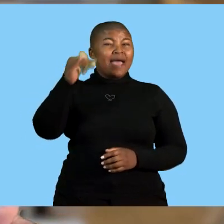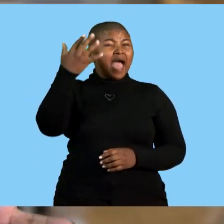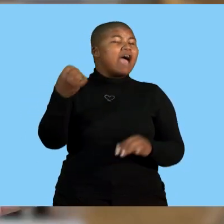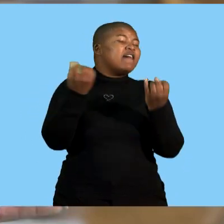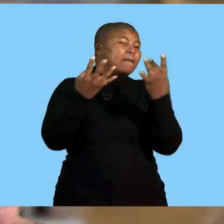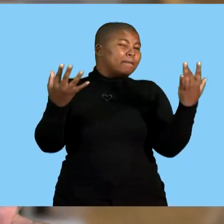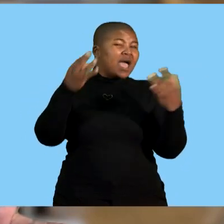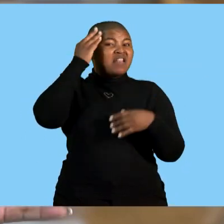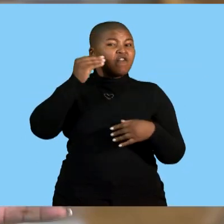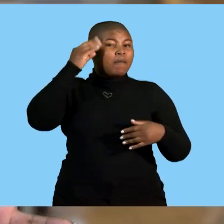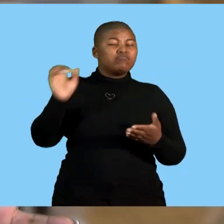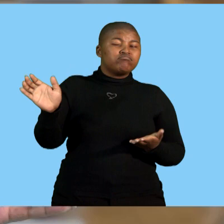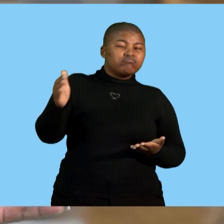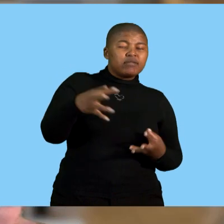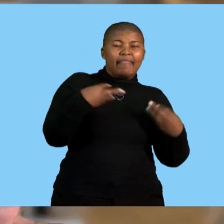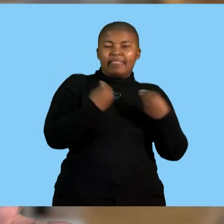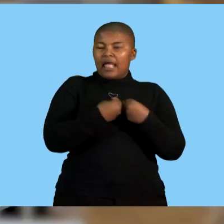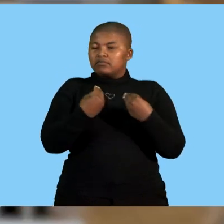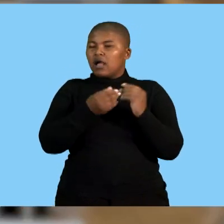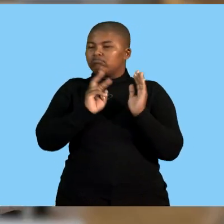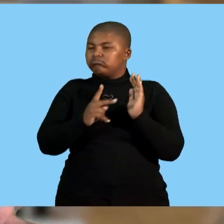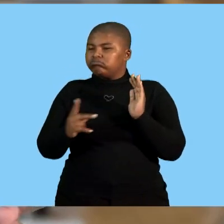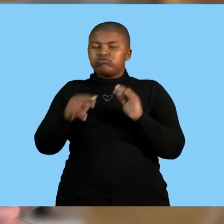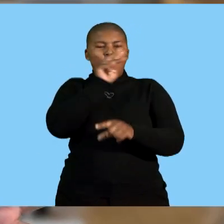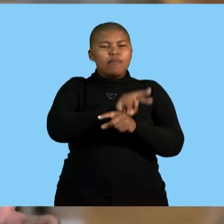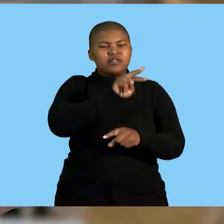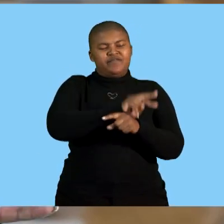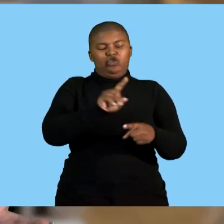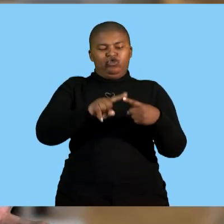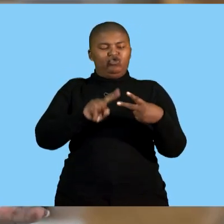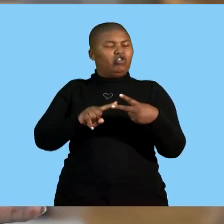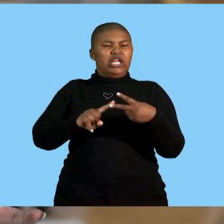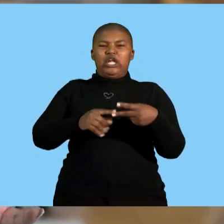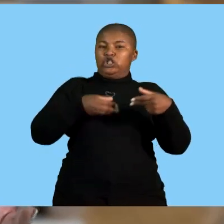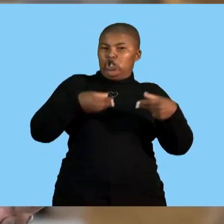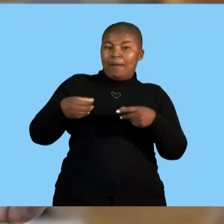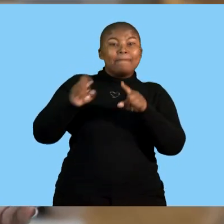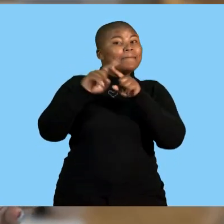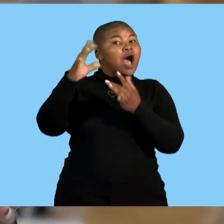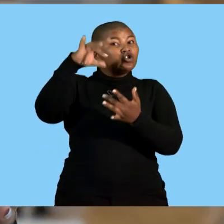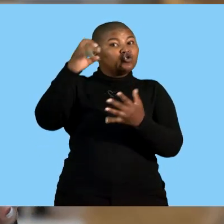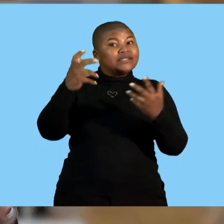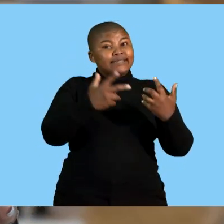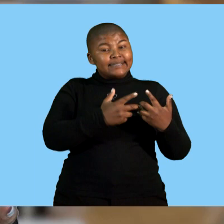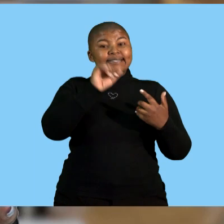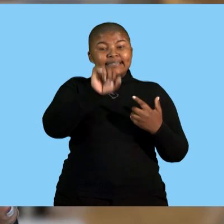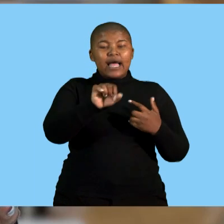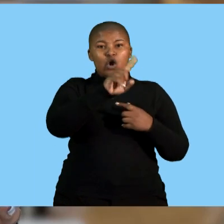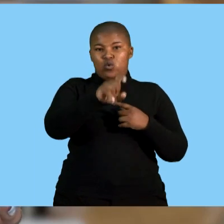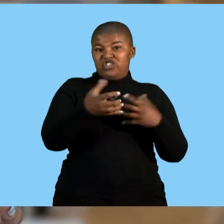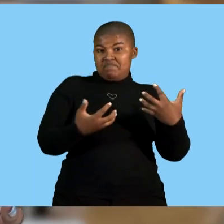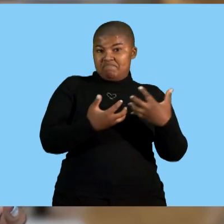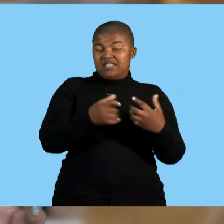many data collection instruments that we have mentioned, as long as you choose the one relevant to the